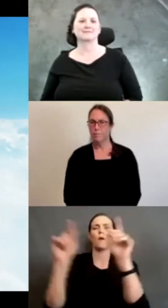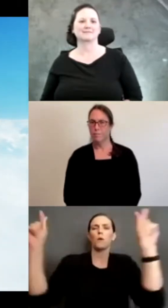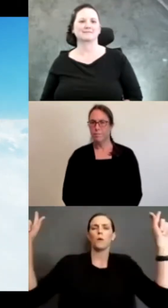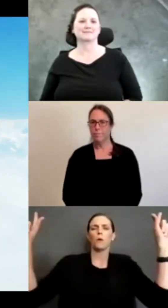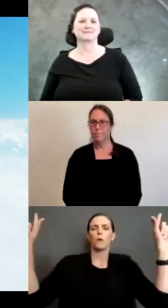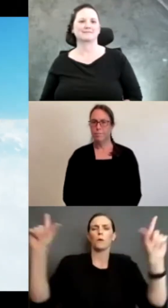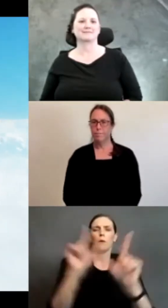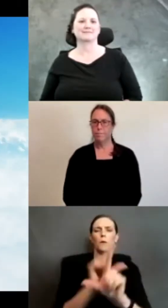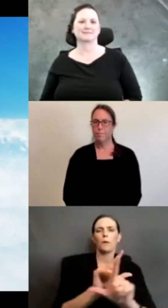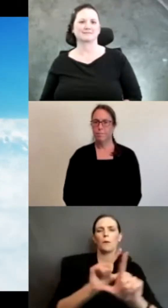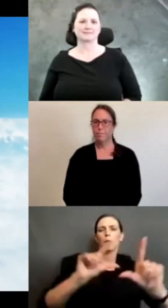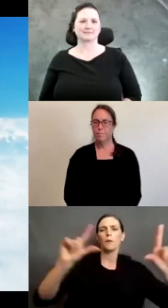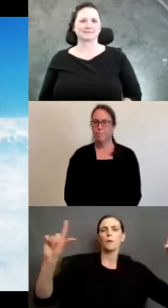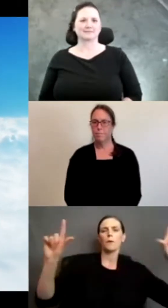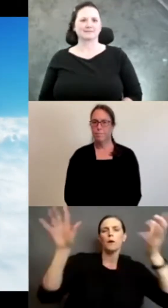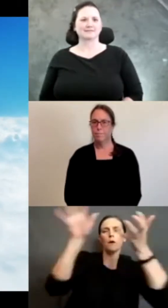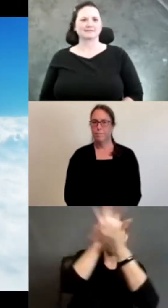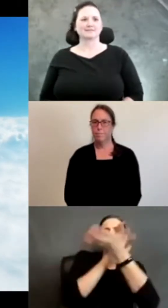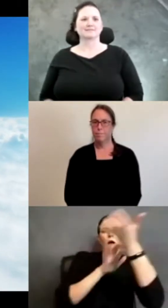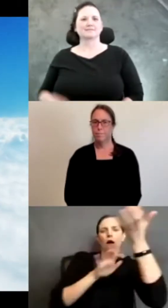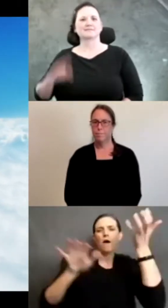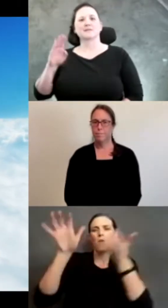clouds. Brooklyn Kramer,